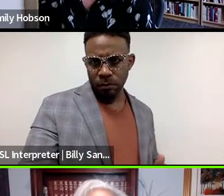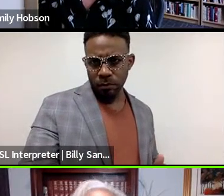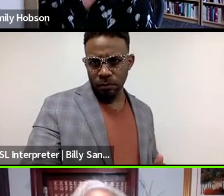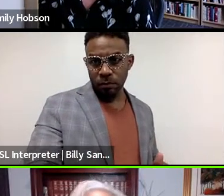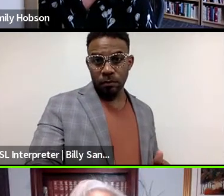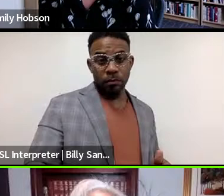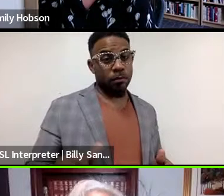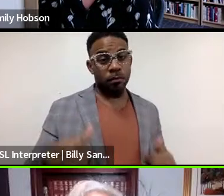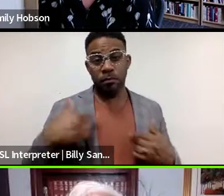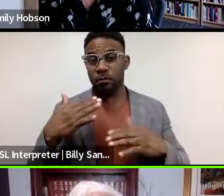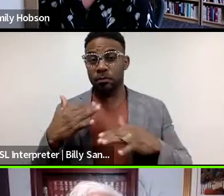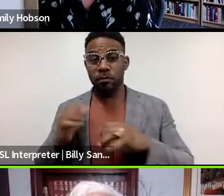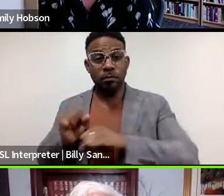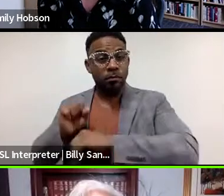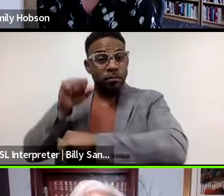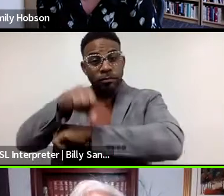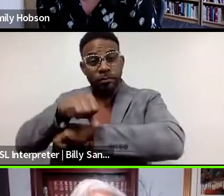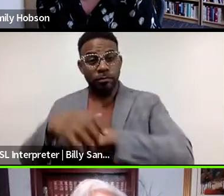We have overcome.